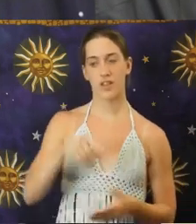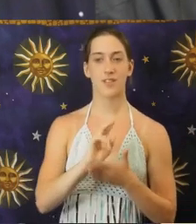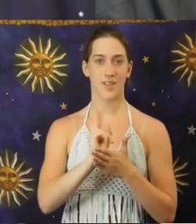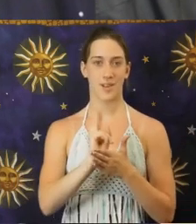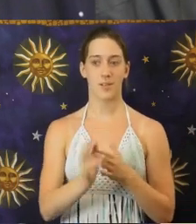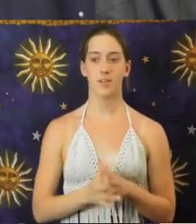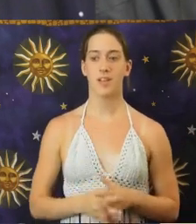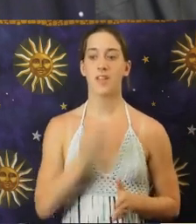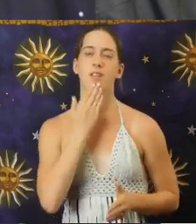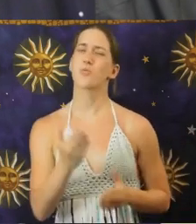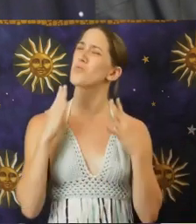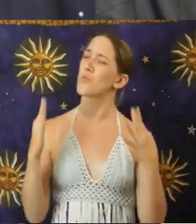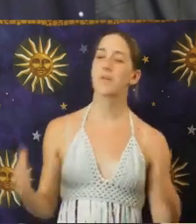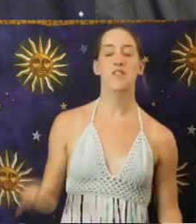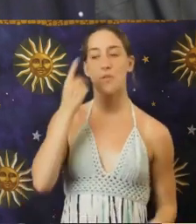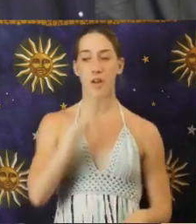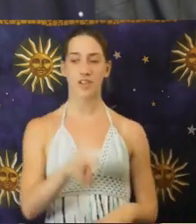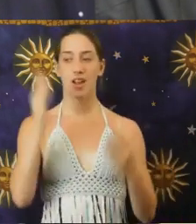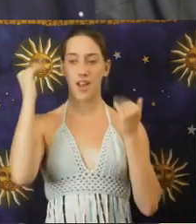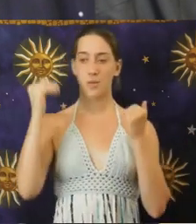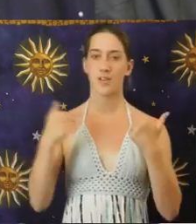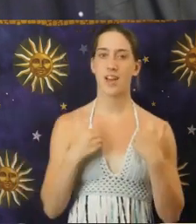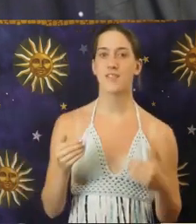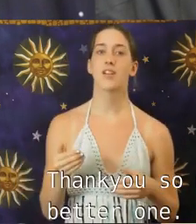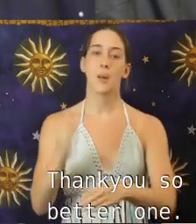like. But that's it for this